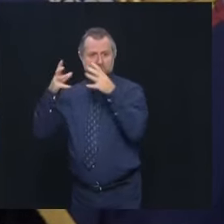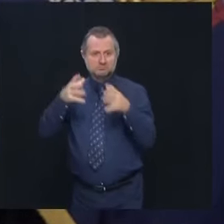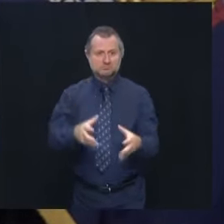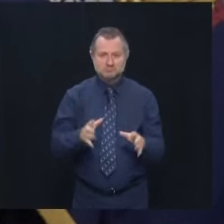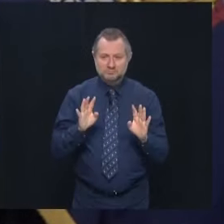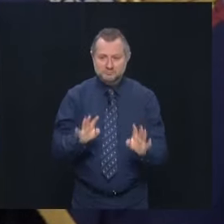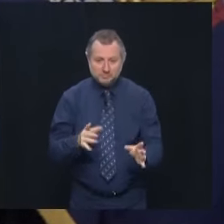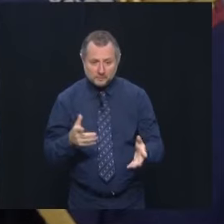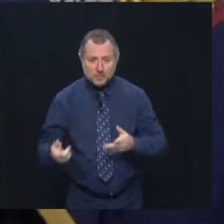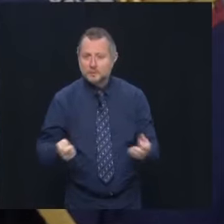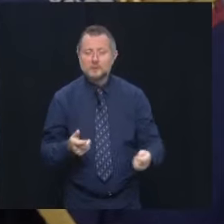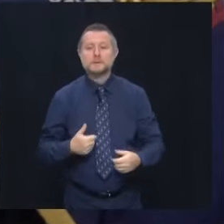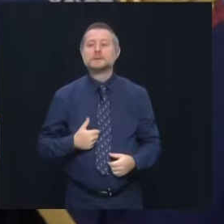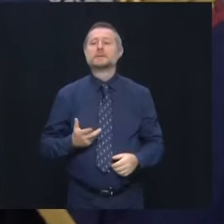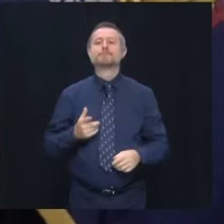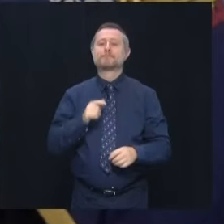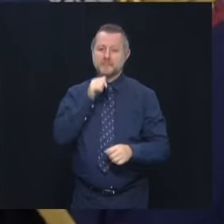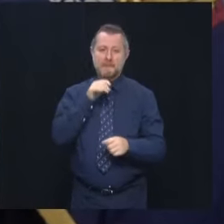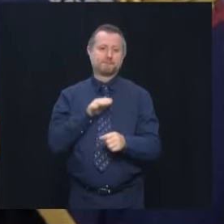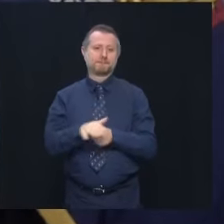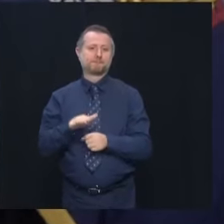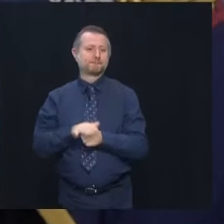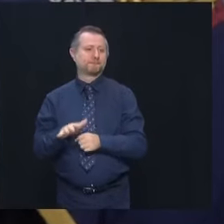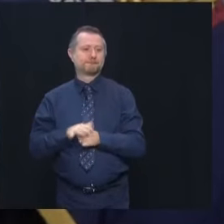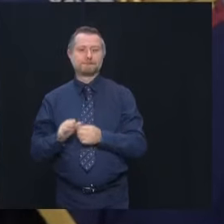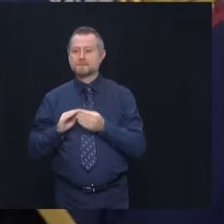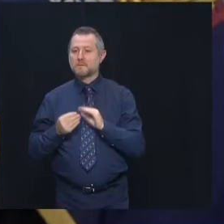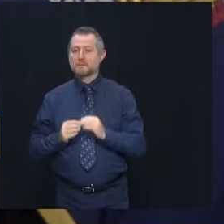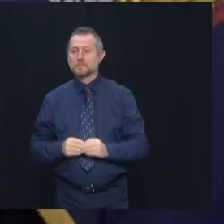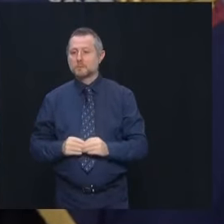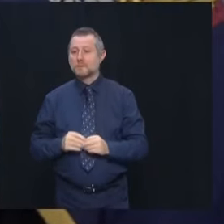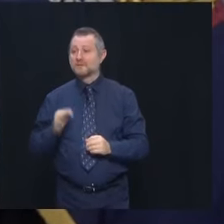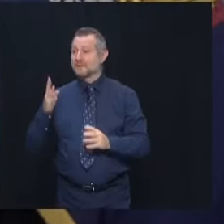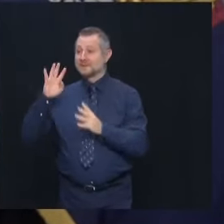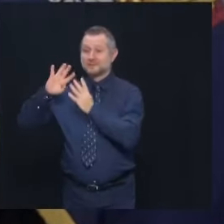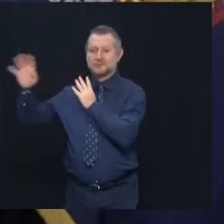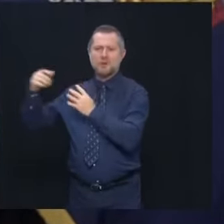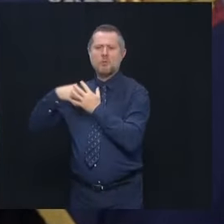all the enforcement. That would be easy. And I would do that in a heartbeat.